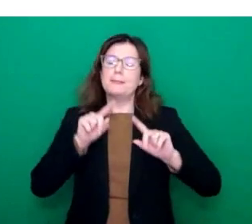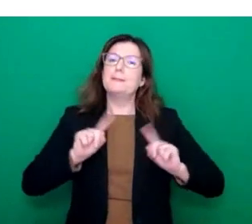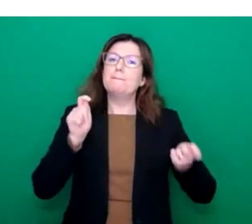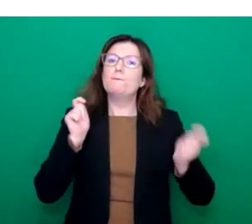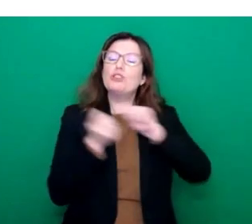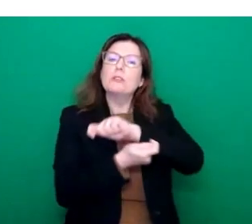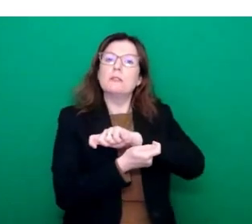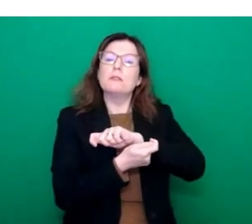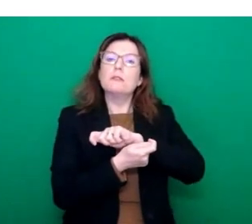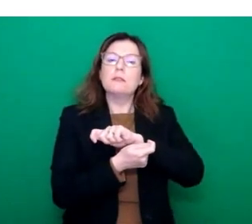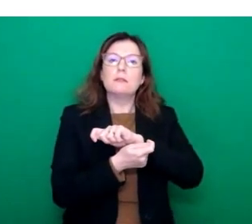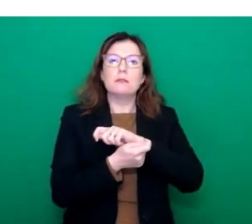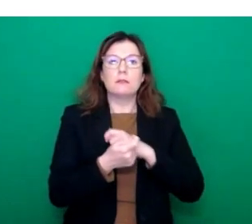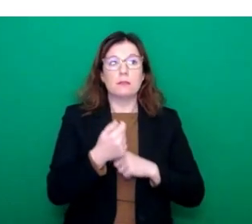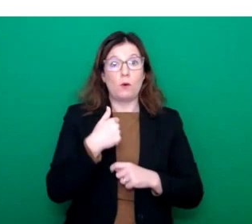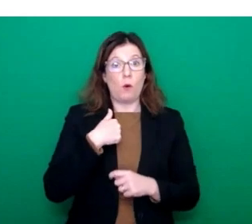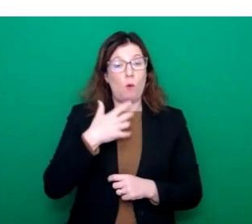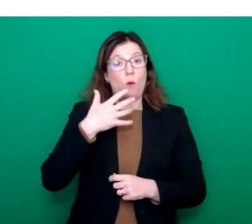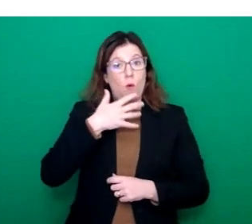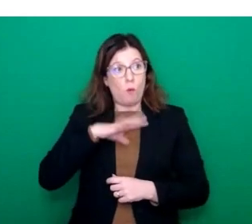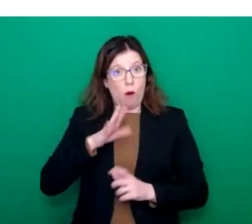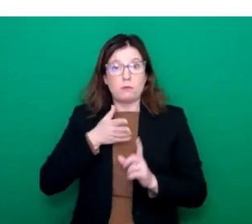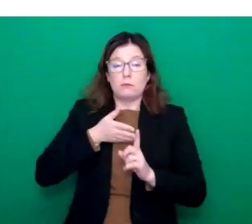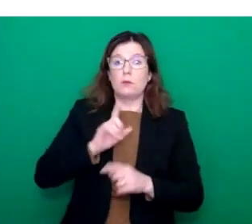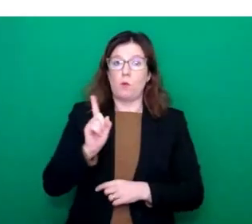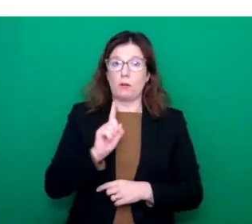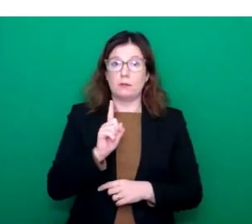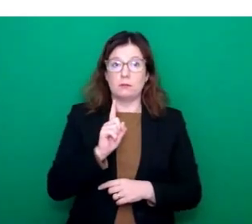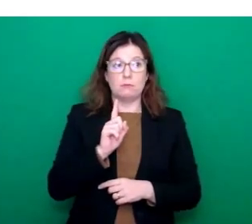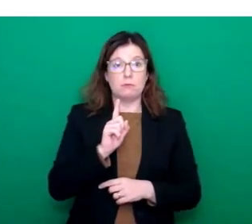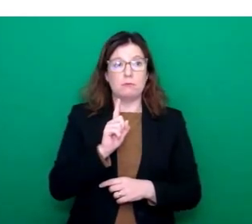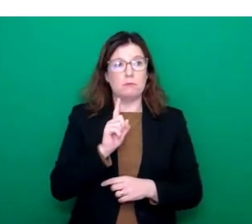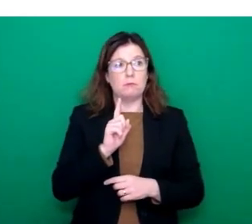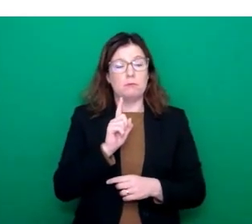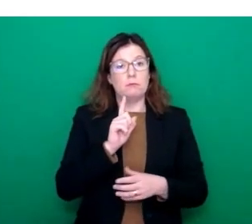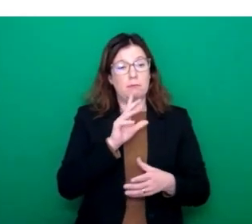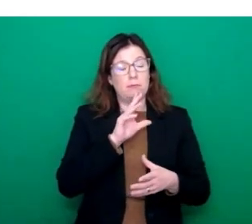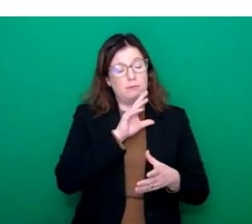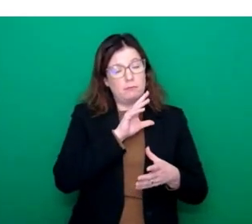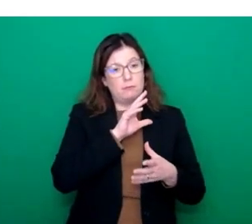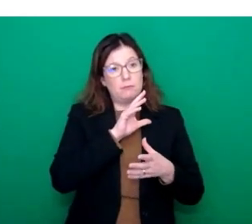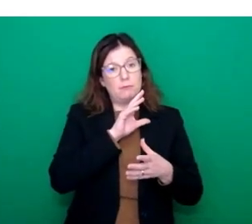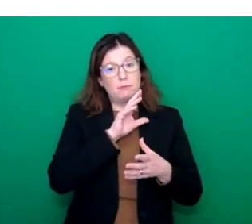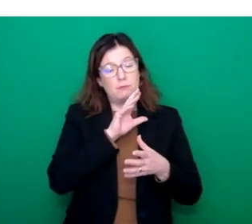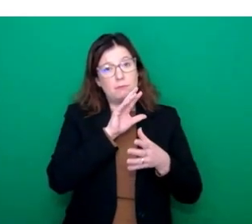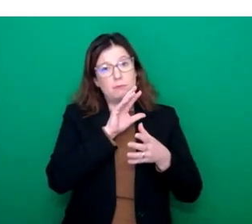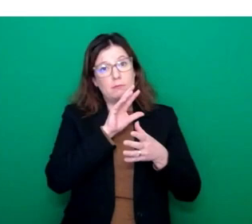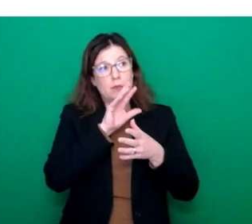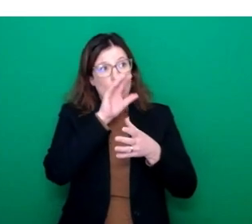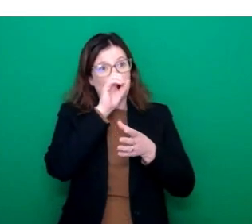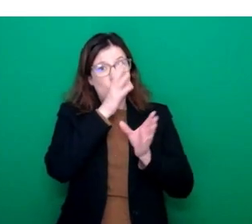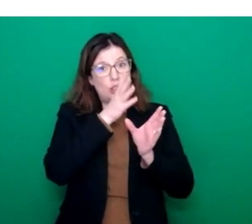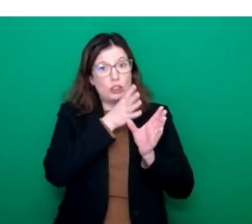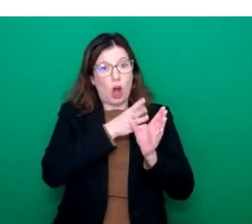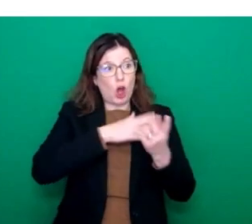can actually embed or integrate, but more fully embed a different type of